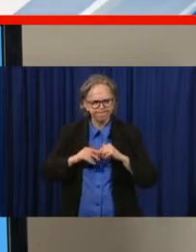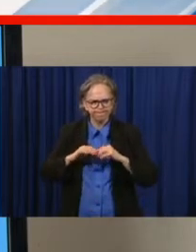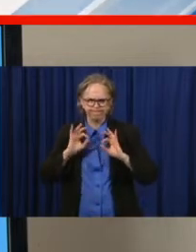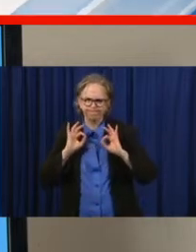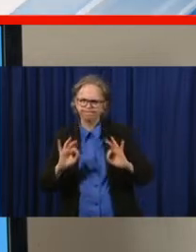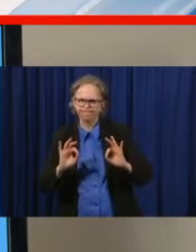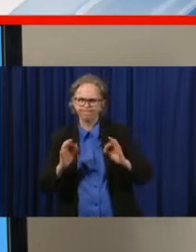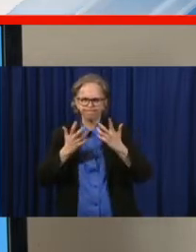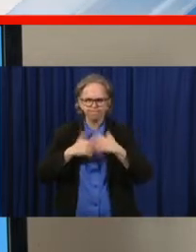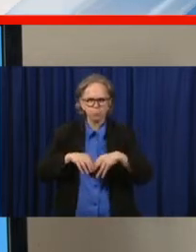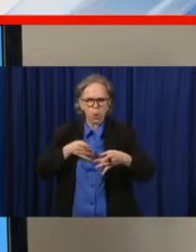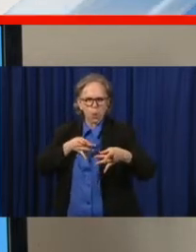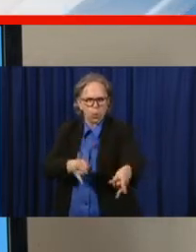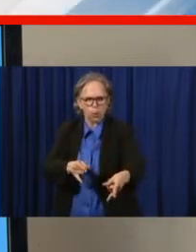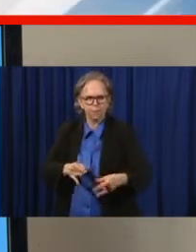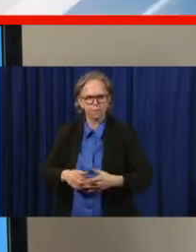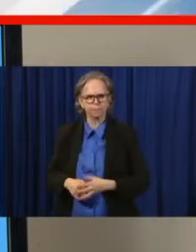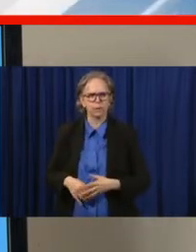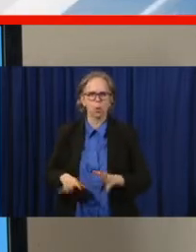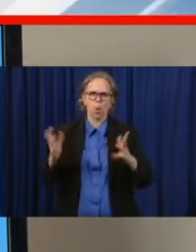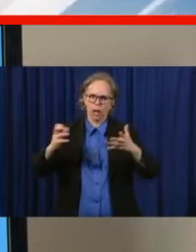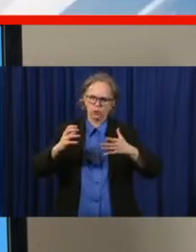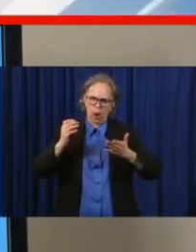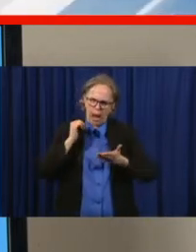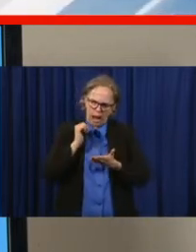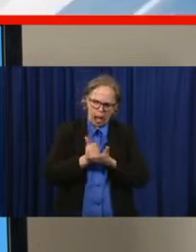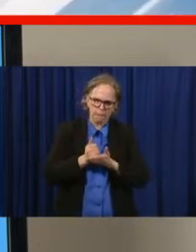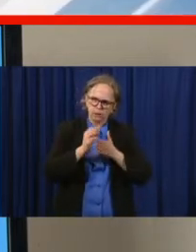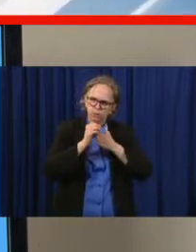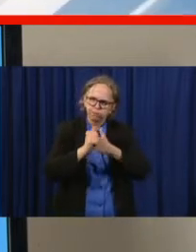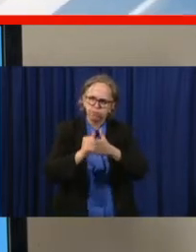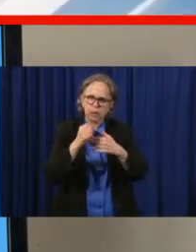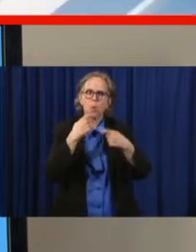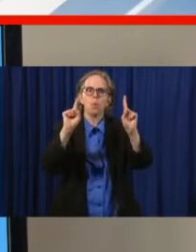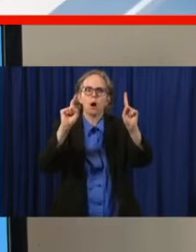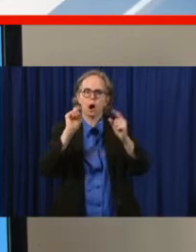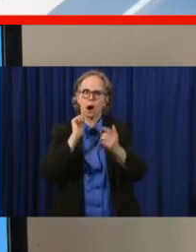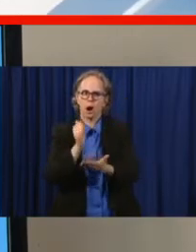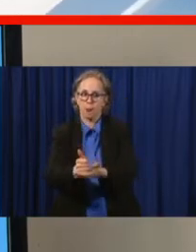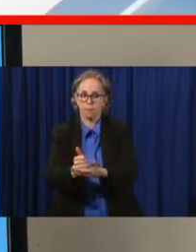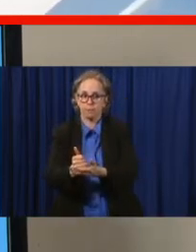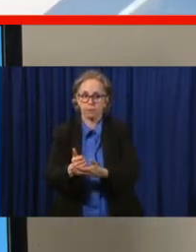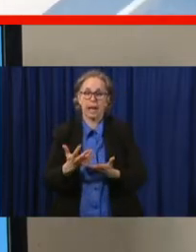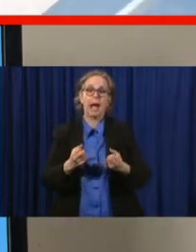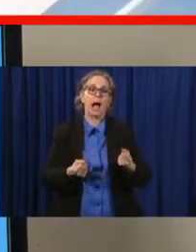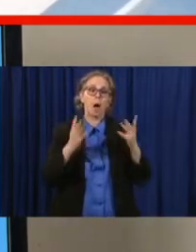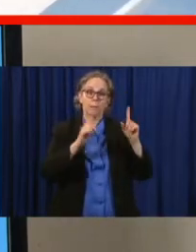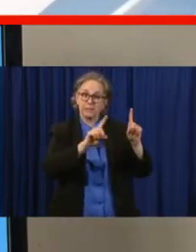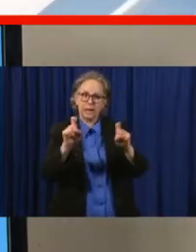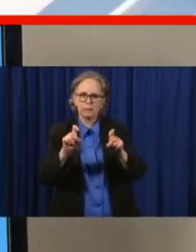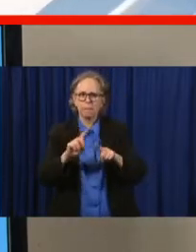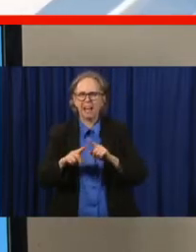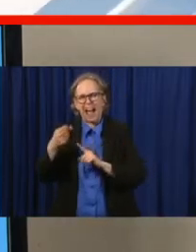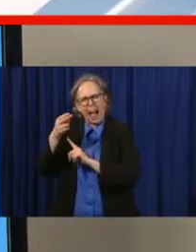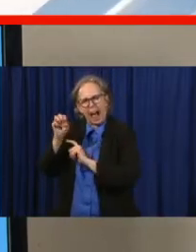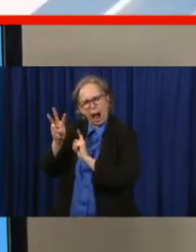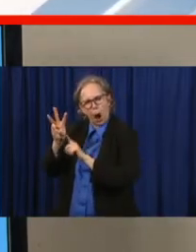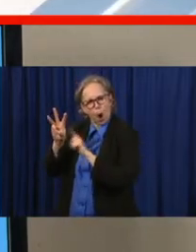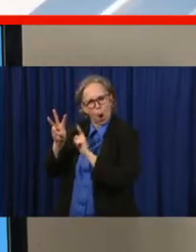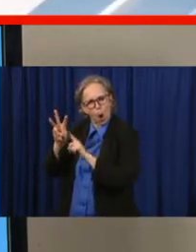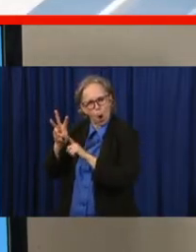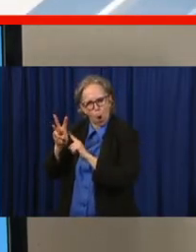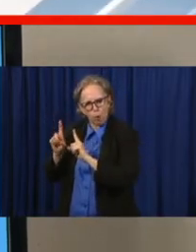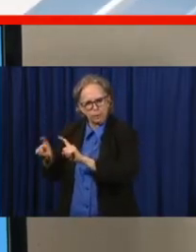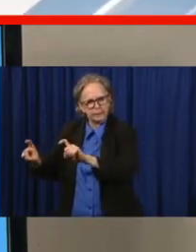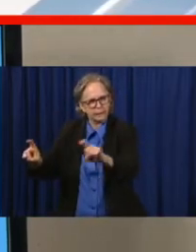move us forward, not just in the numbers we test, but in how we test effectively. And Governor, just want you to know your team is working really